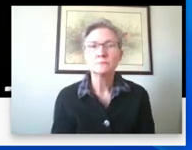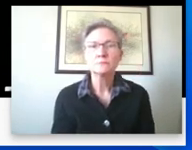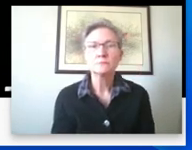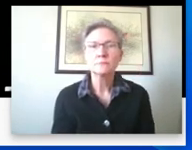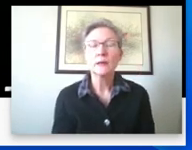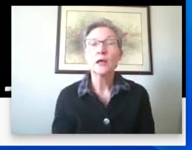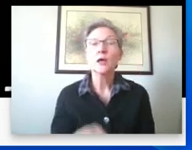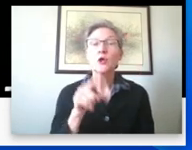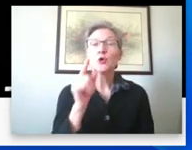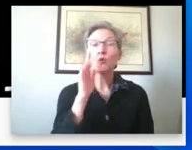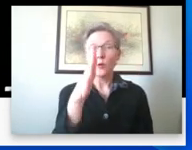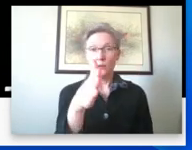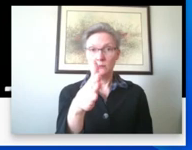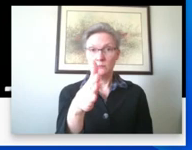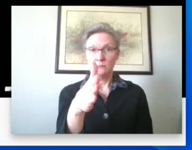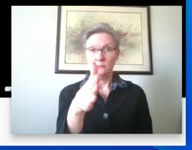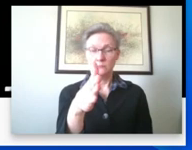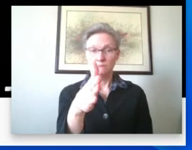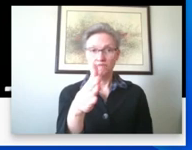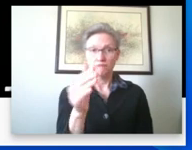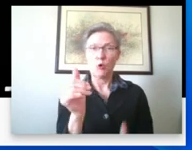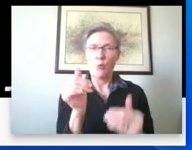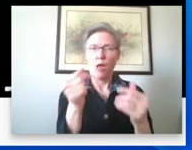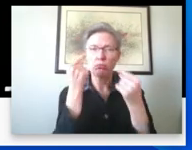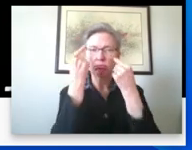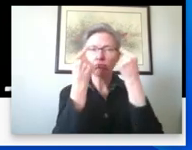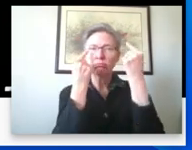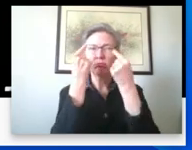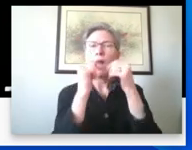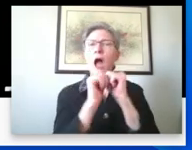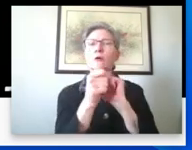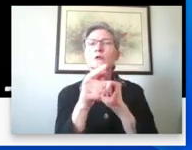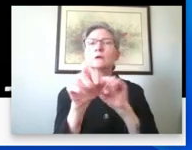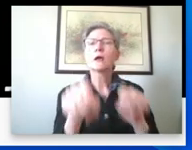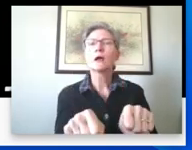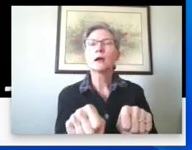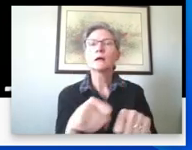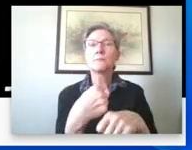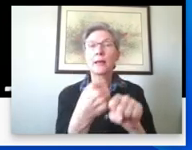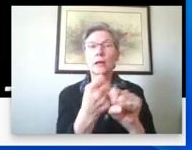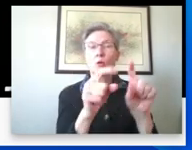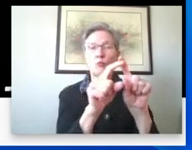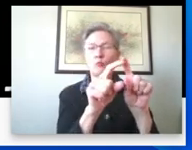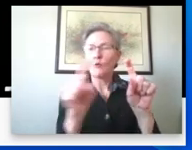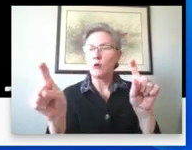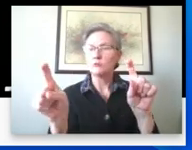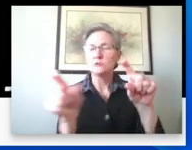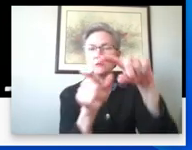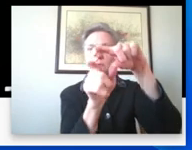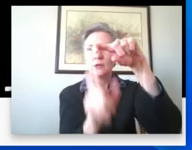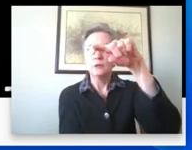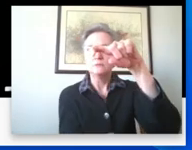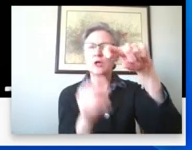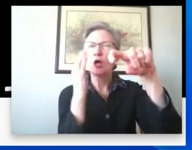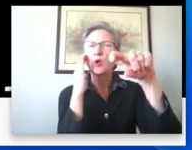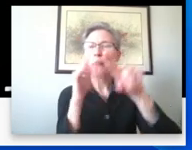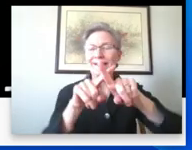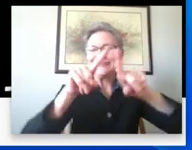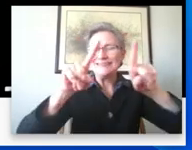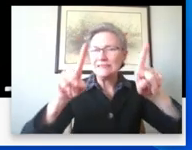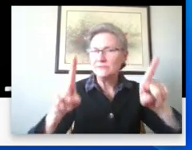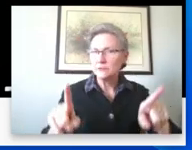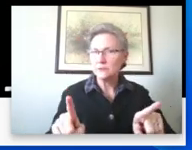You're going to take some time and think about how you can create rows and columns and know the differences between